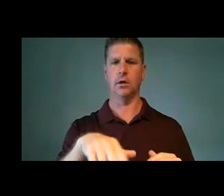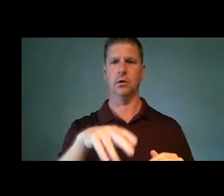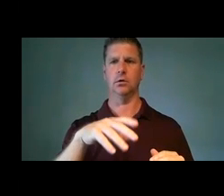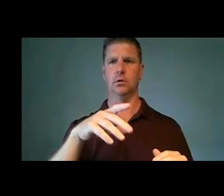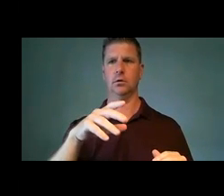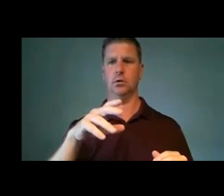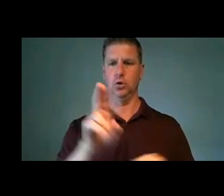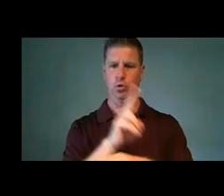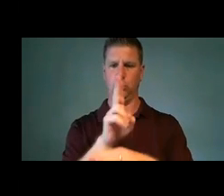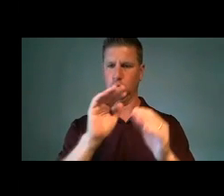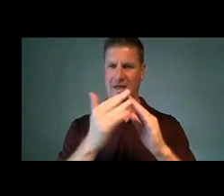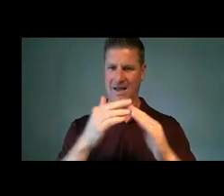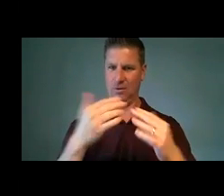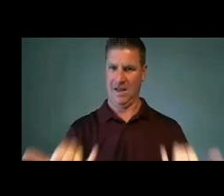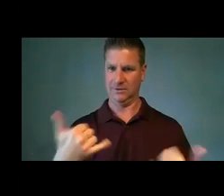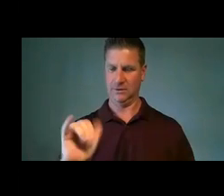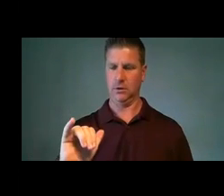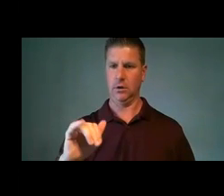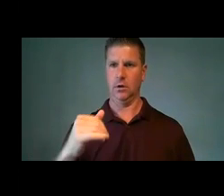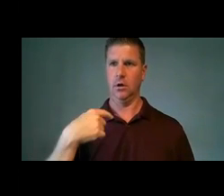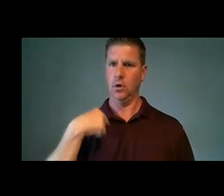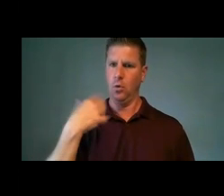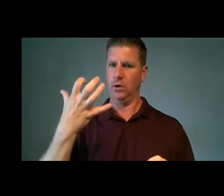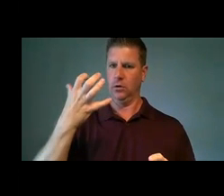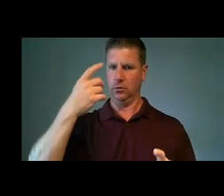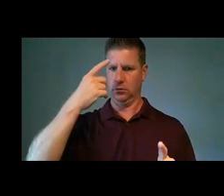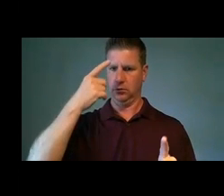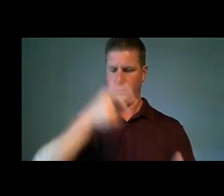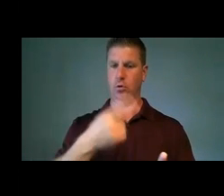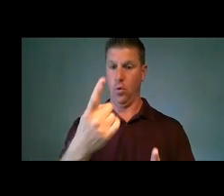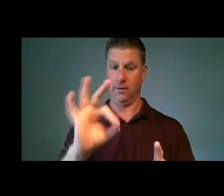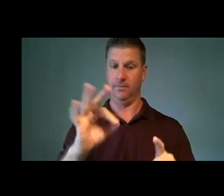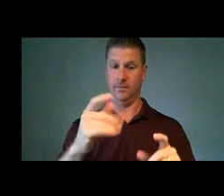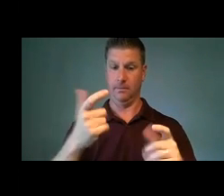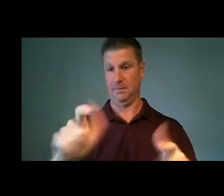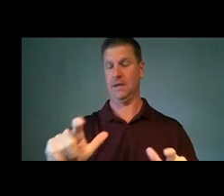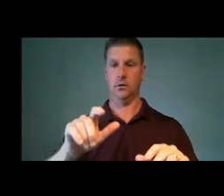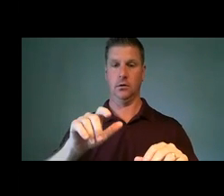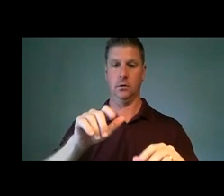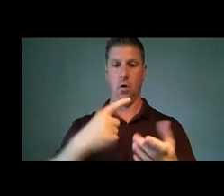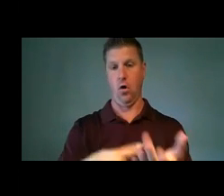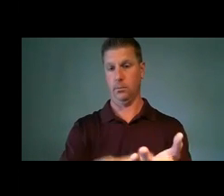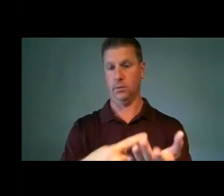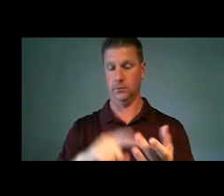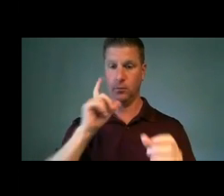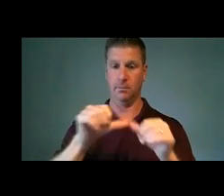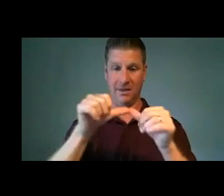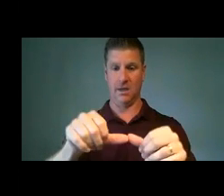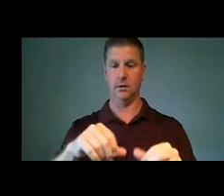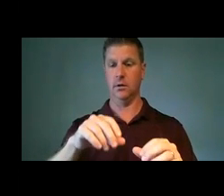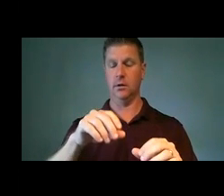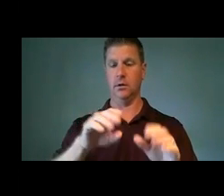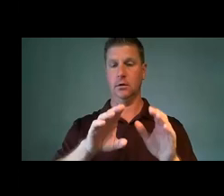and still does. And I would point out, I'd be remiss if I didn't point out that one of the core arguments of maintaining the downtown